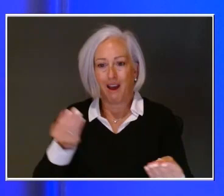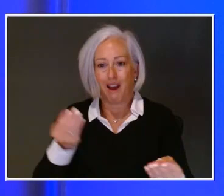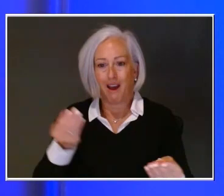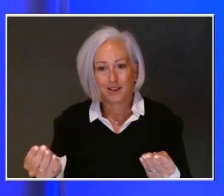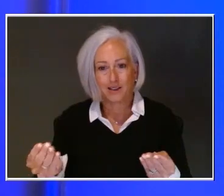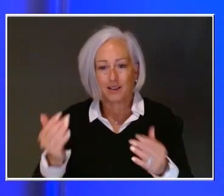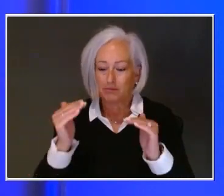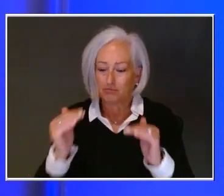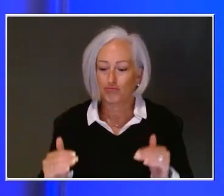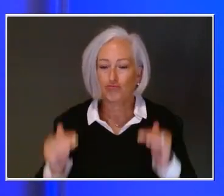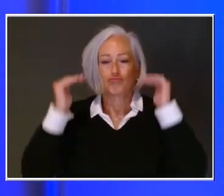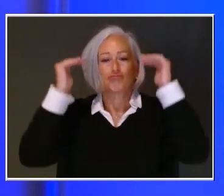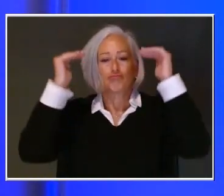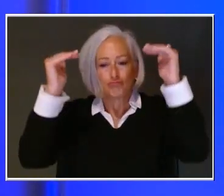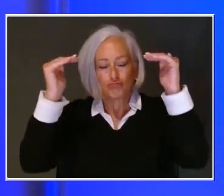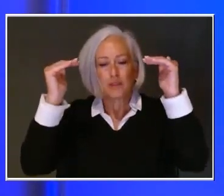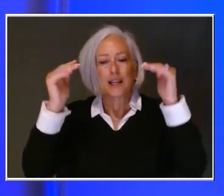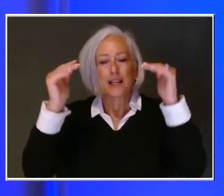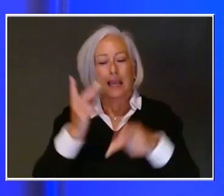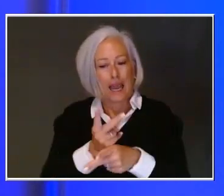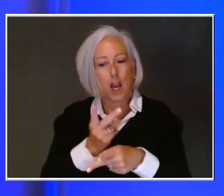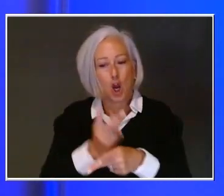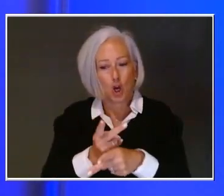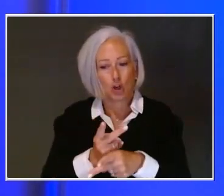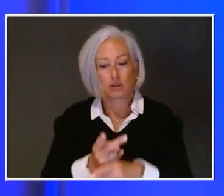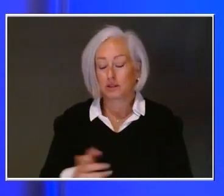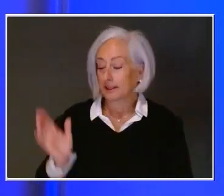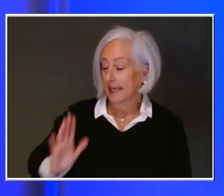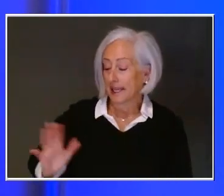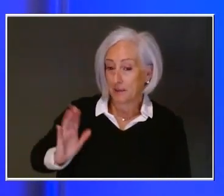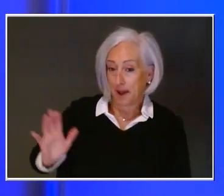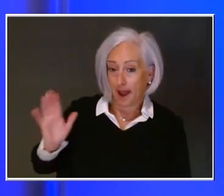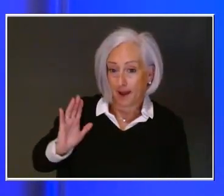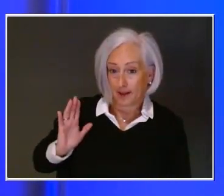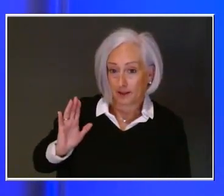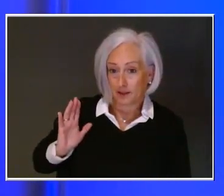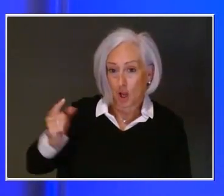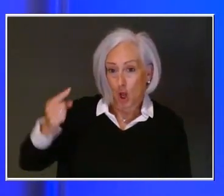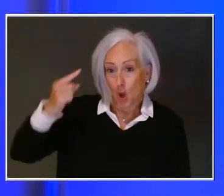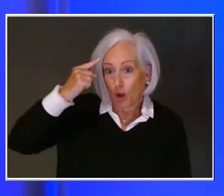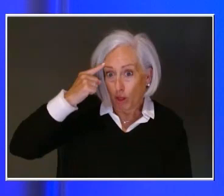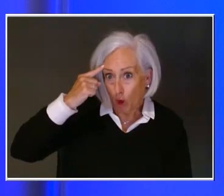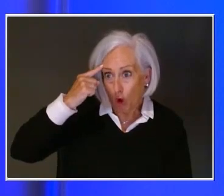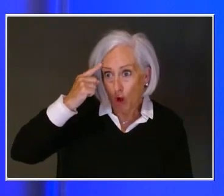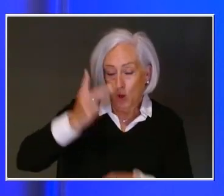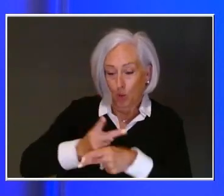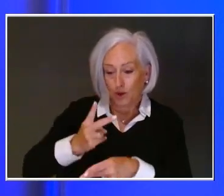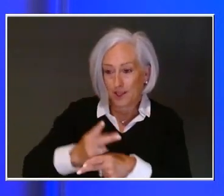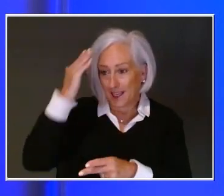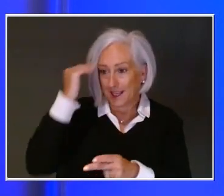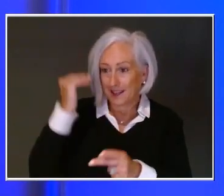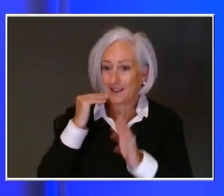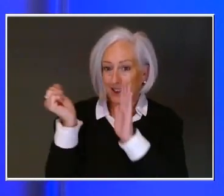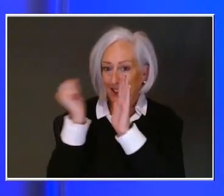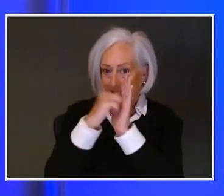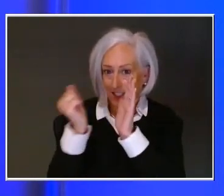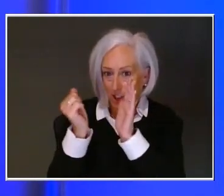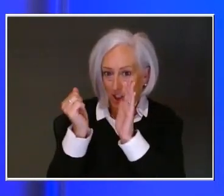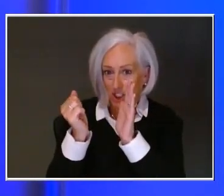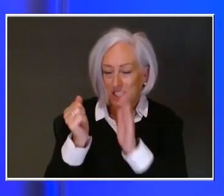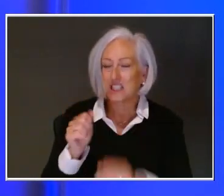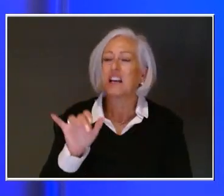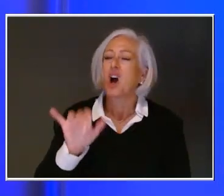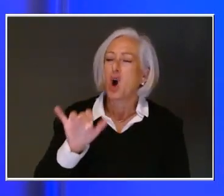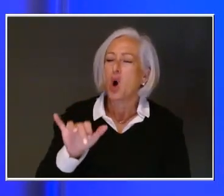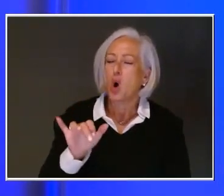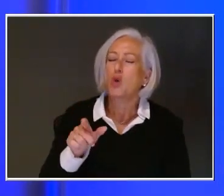in the past I think at the time we thought we were taking care of that concussion. Yeah, their symptoms